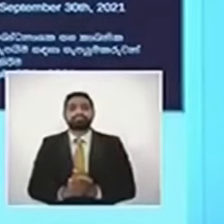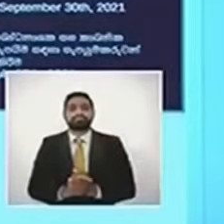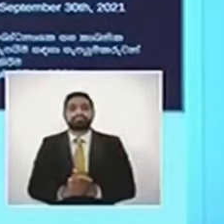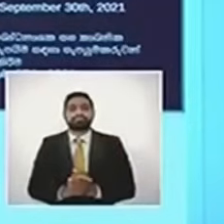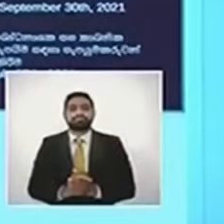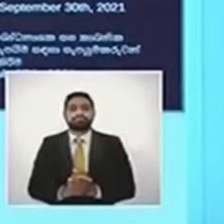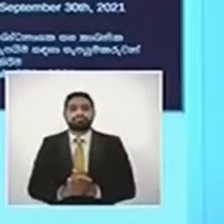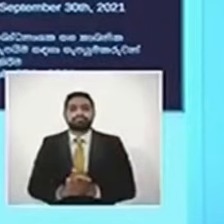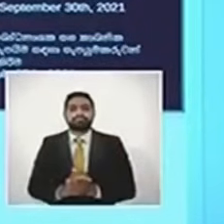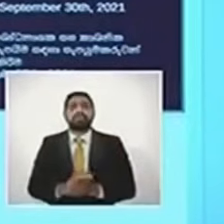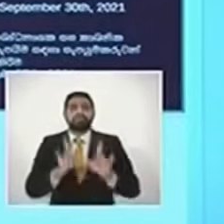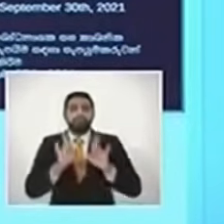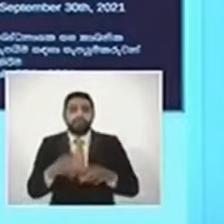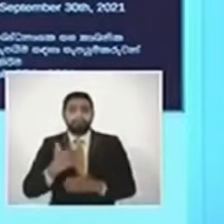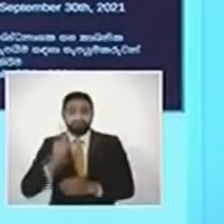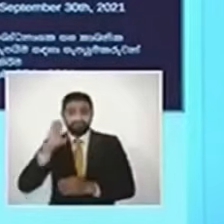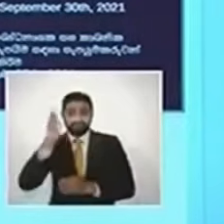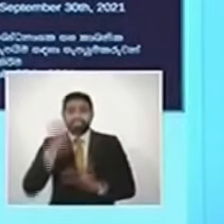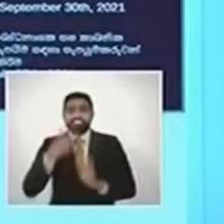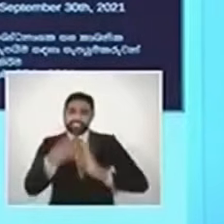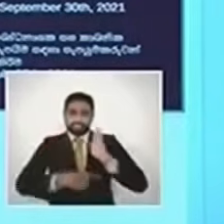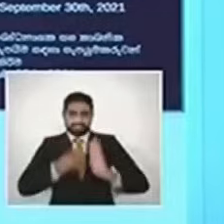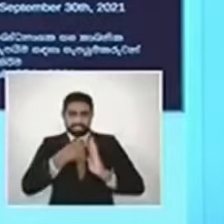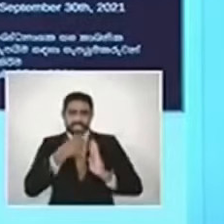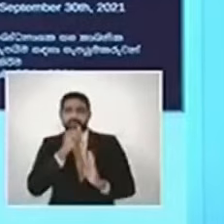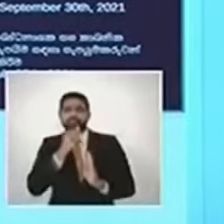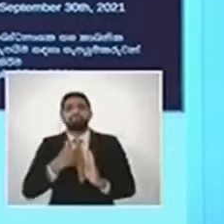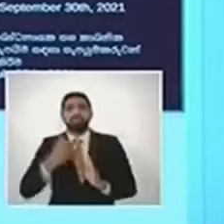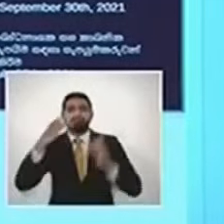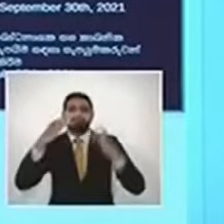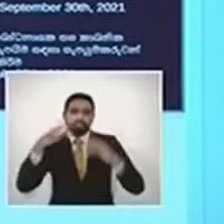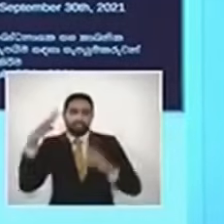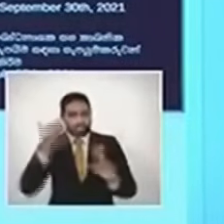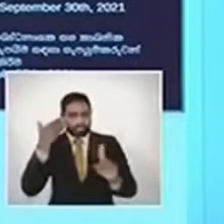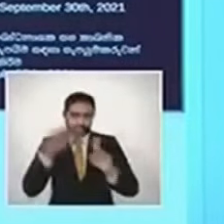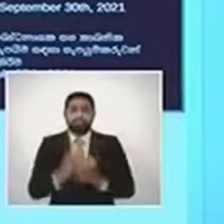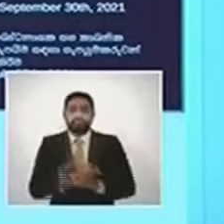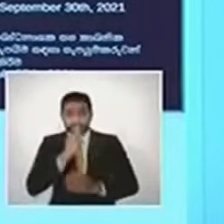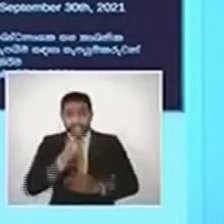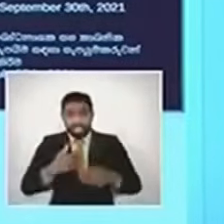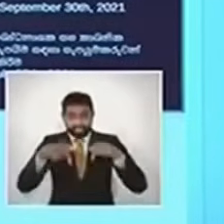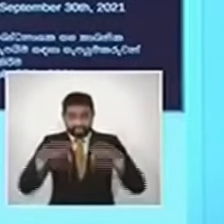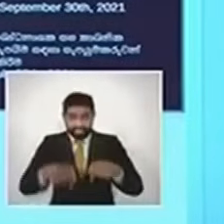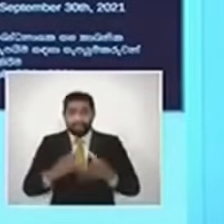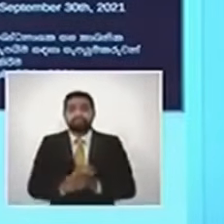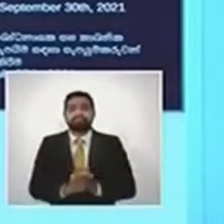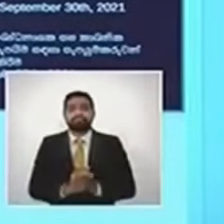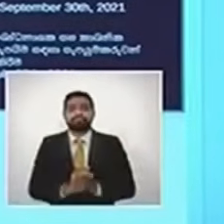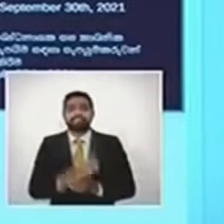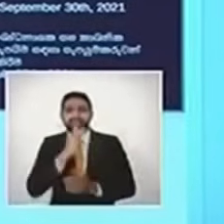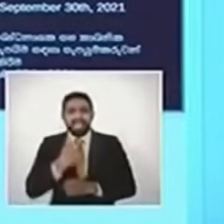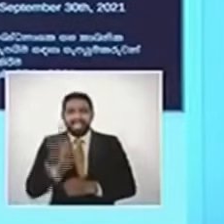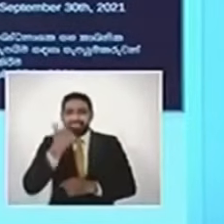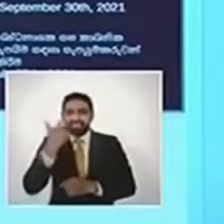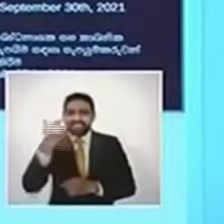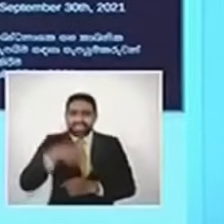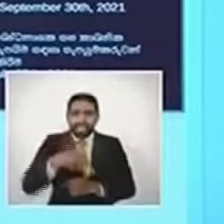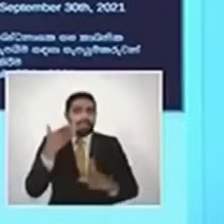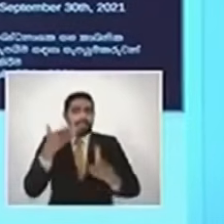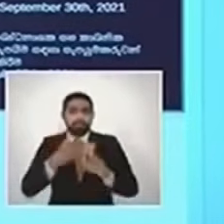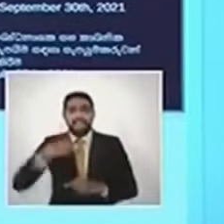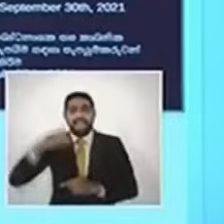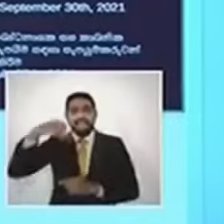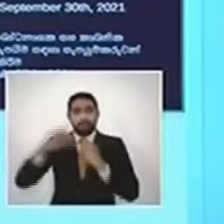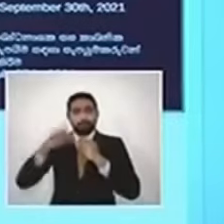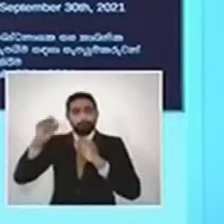Lankan climate and the weather system. Now, as of right now, the furnace oil that is used for the generation of electricity stands at about 1.9